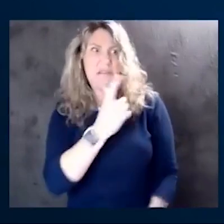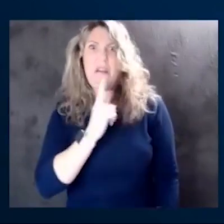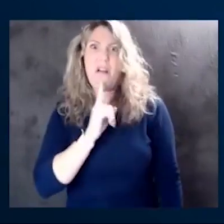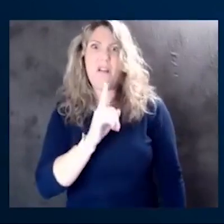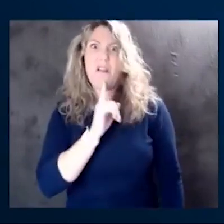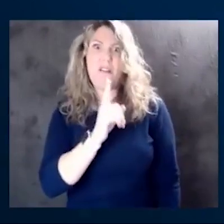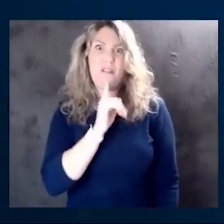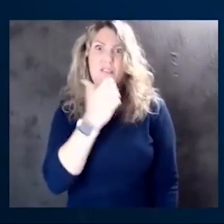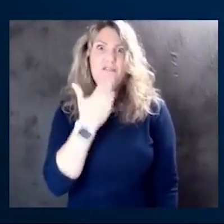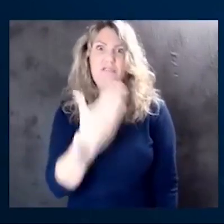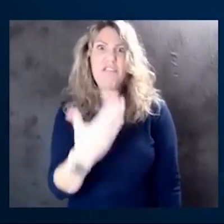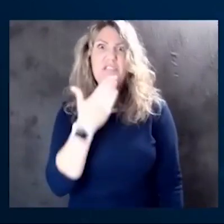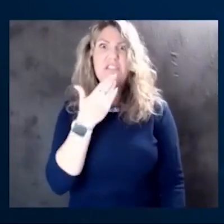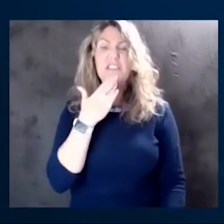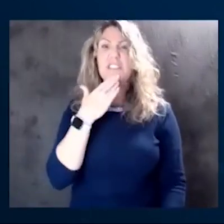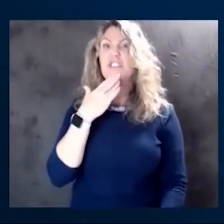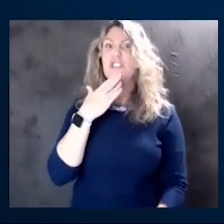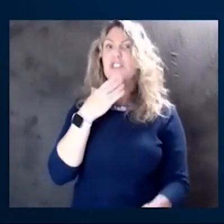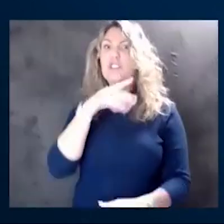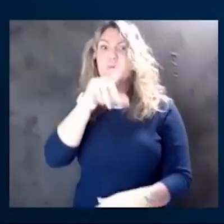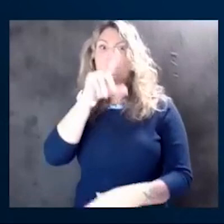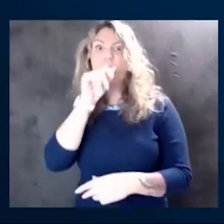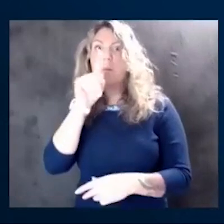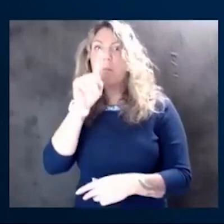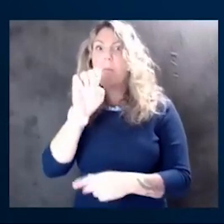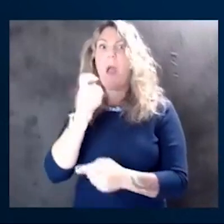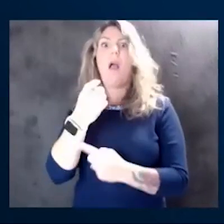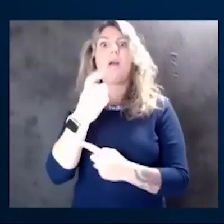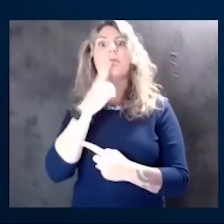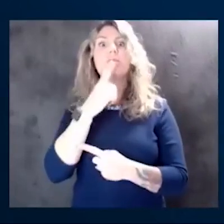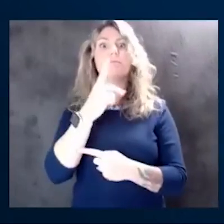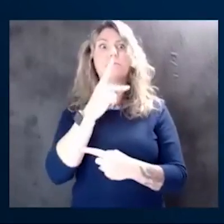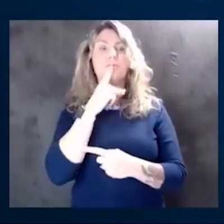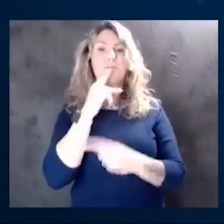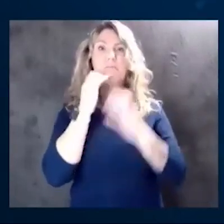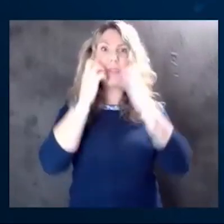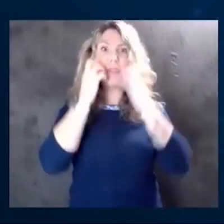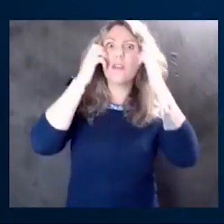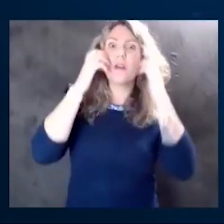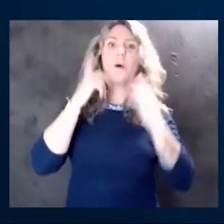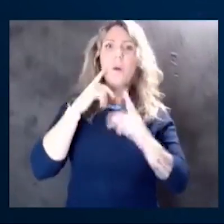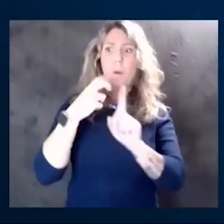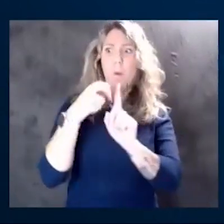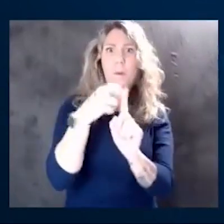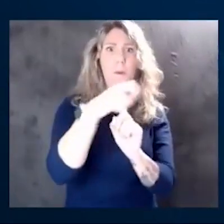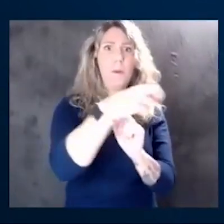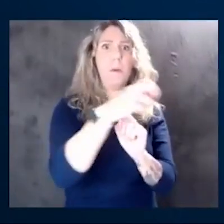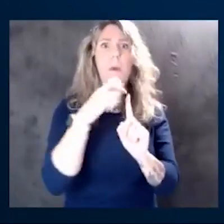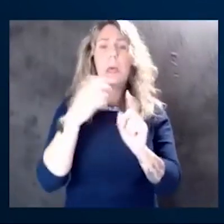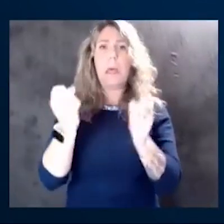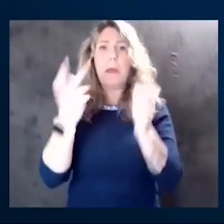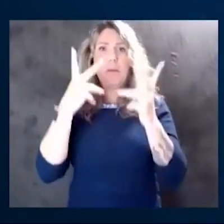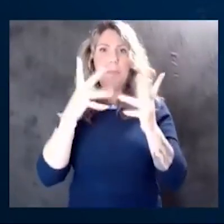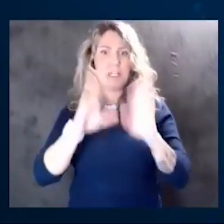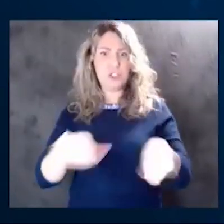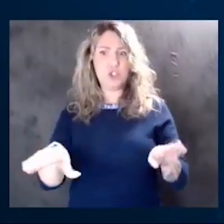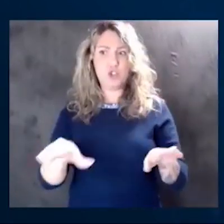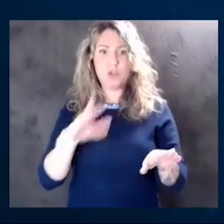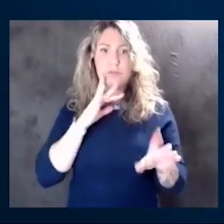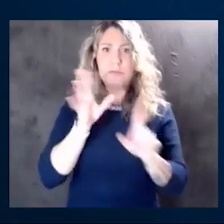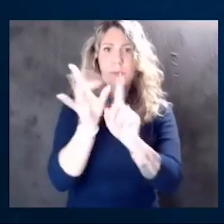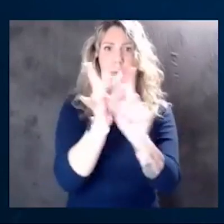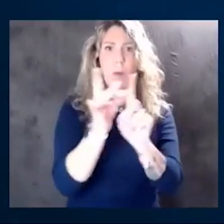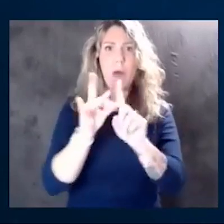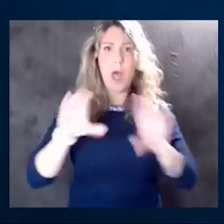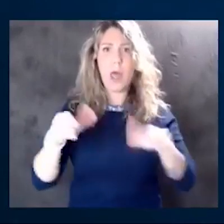measles are incredibly transmissible. If you think about how when one child gets the measles or chickenpox in a classroom, how that can spread to